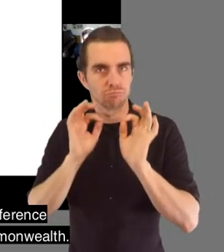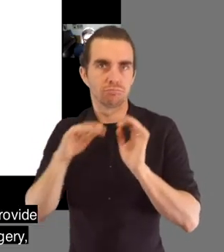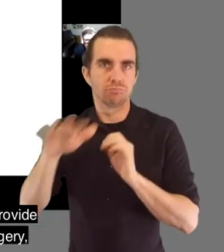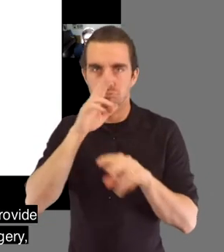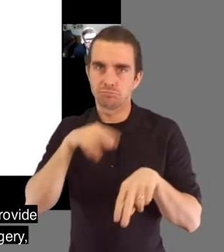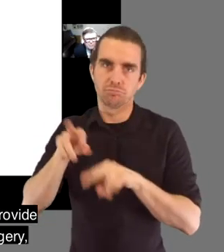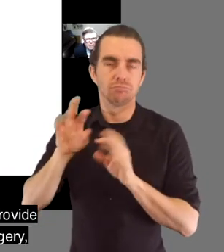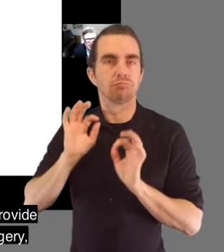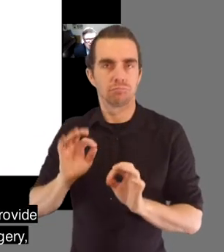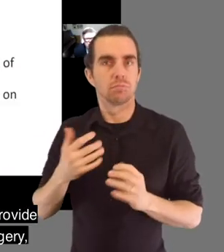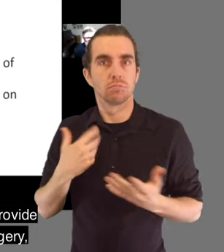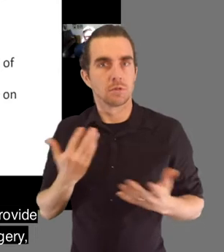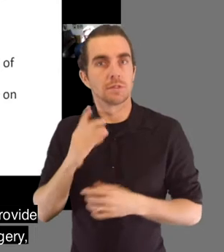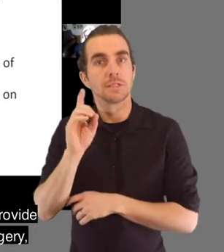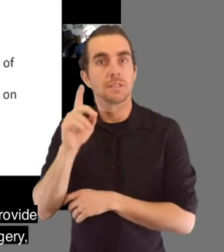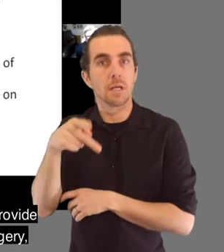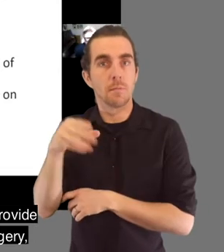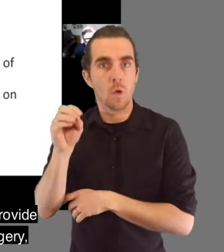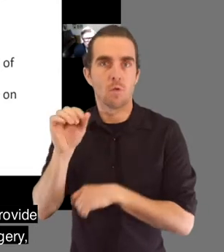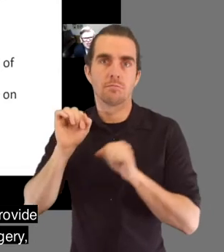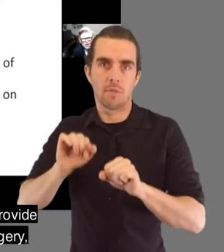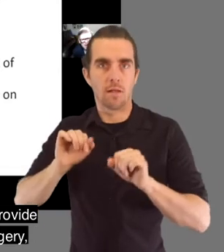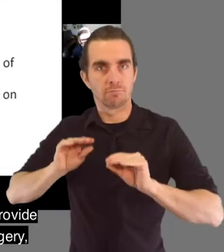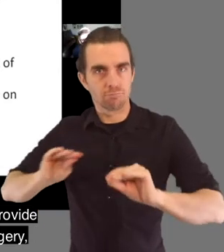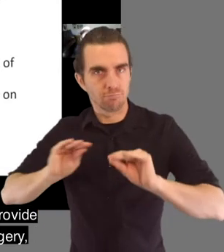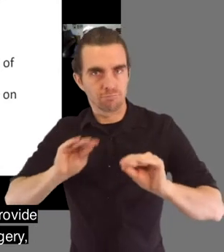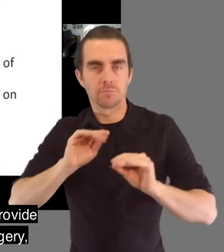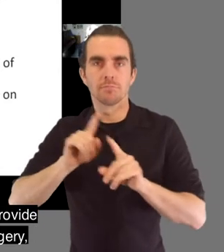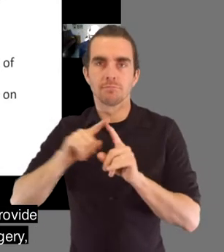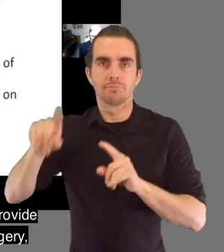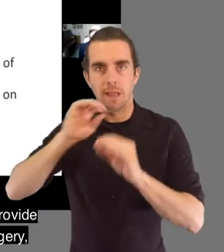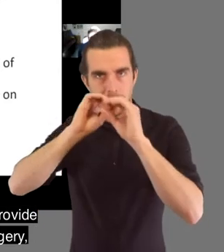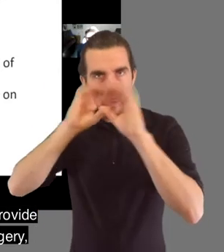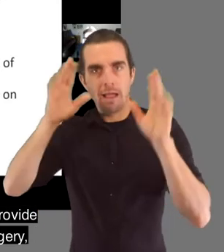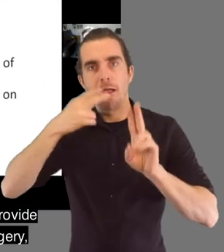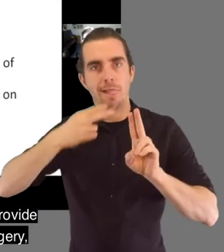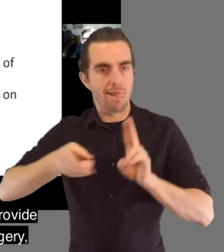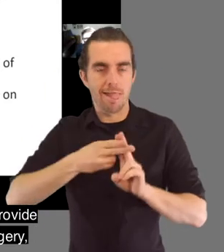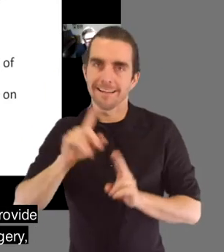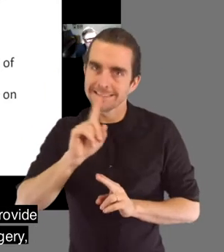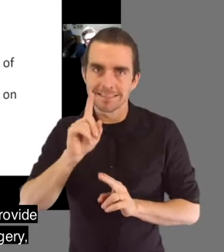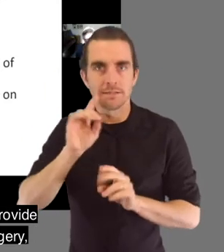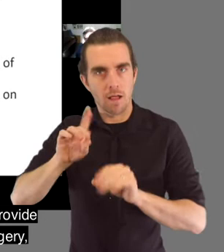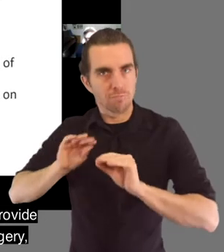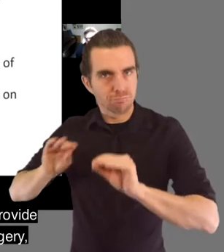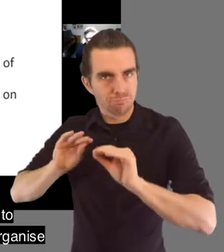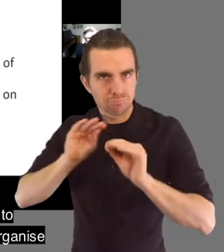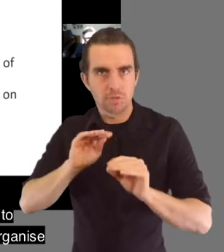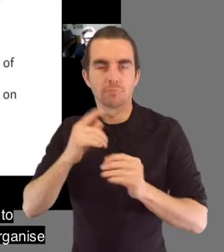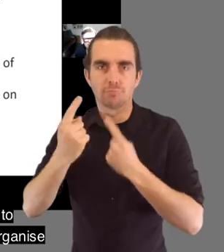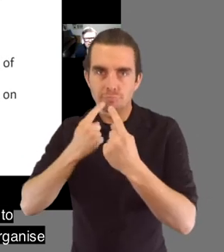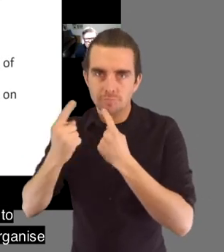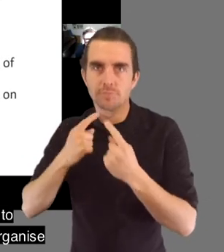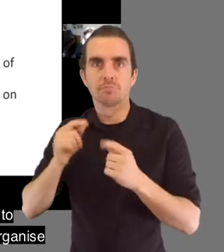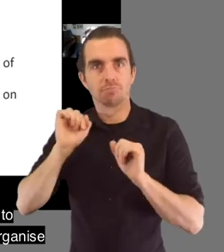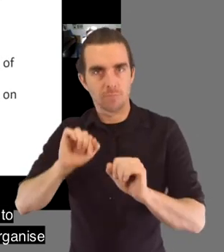Commonwealth. So what can we do? DPOs can provide training on stereotypes and imagery. We can set up